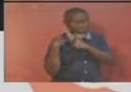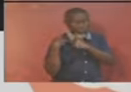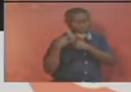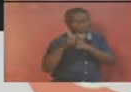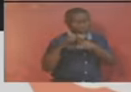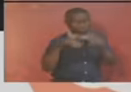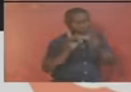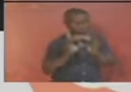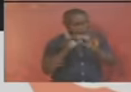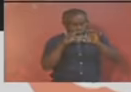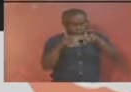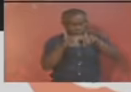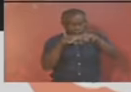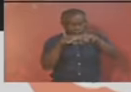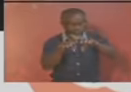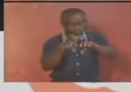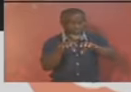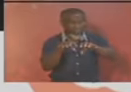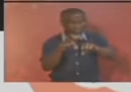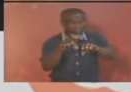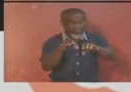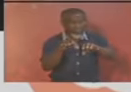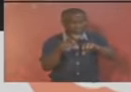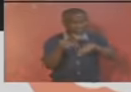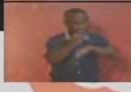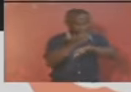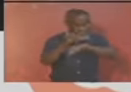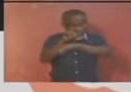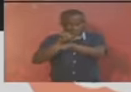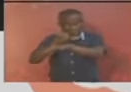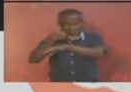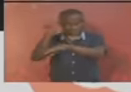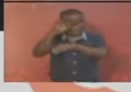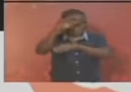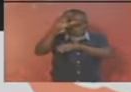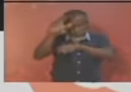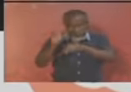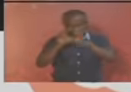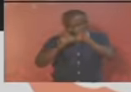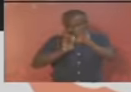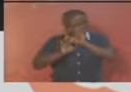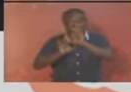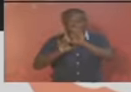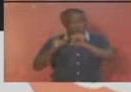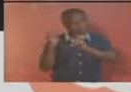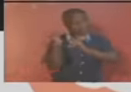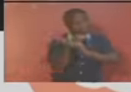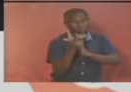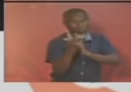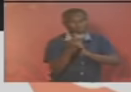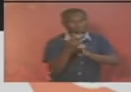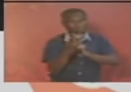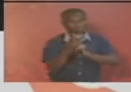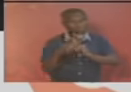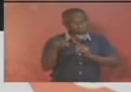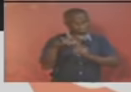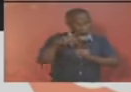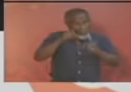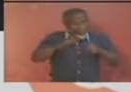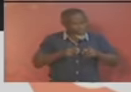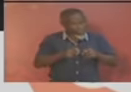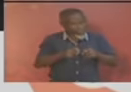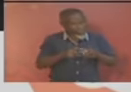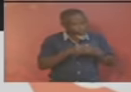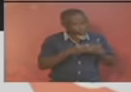of government to really, when it comes to emergency, a public health emergency, to lead. So to provide